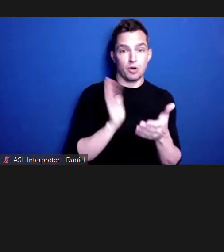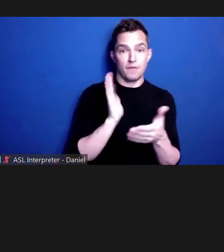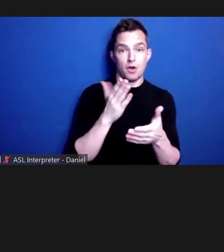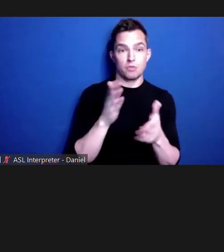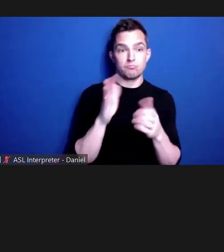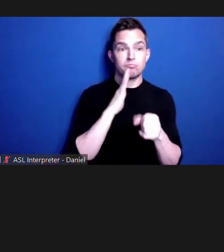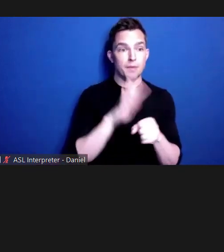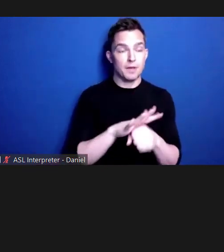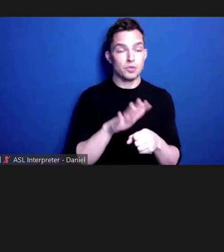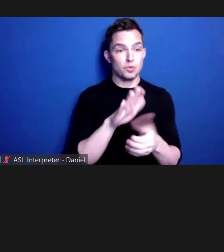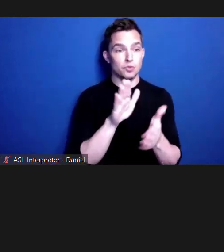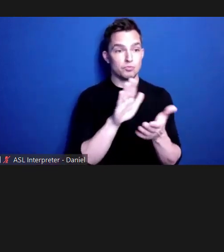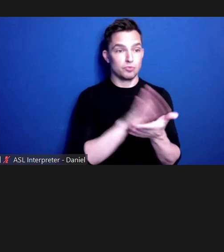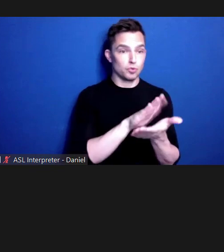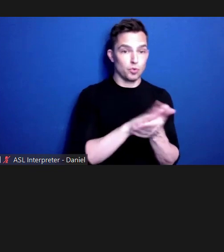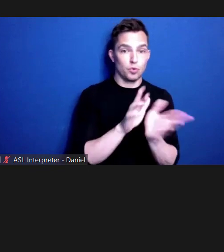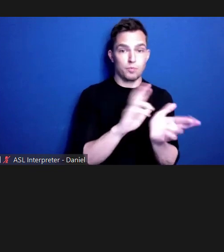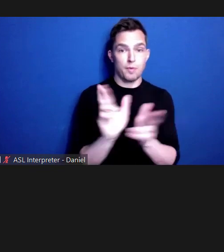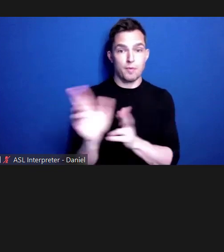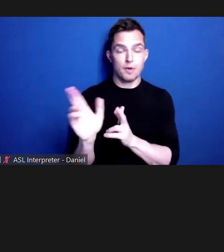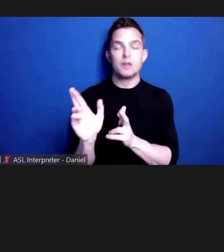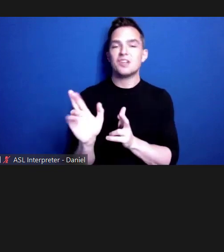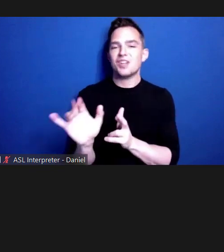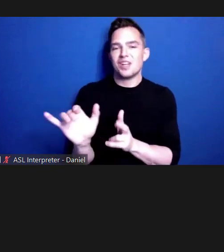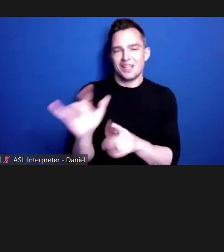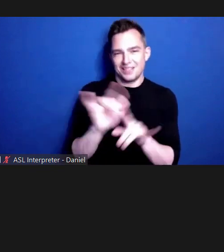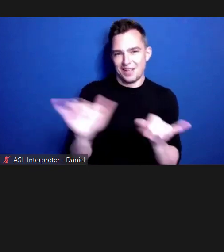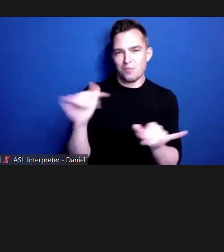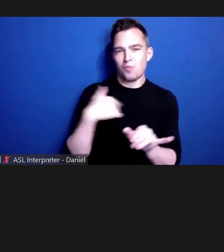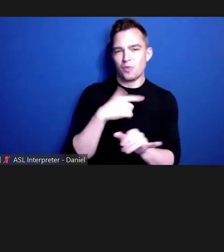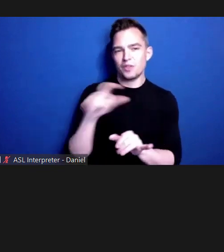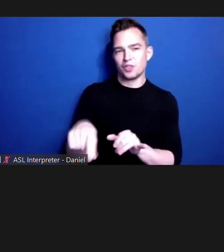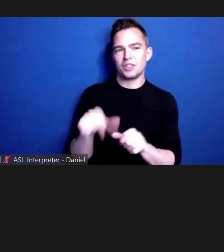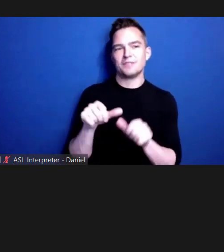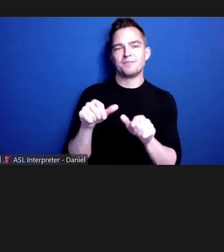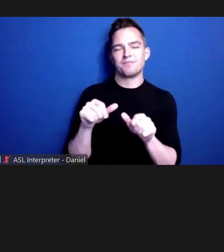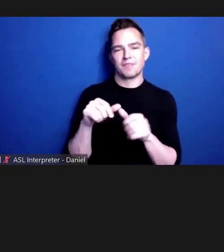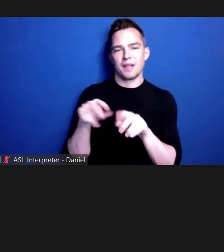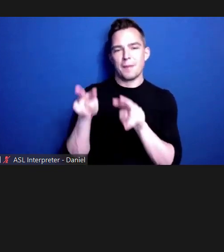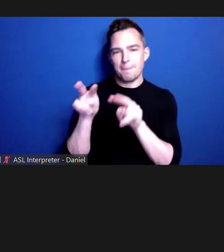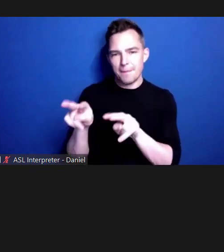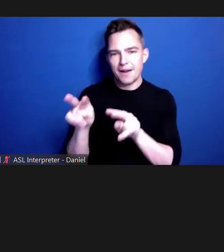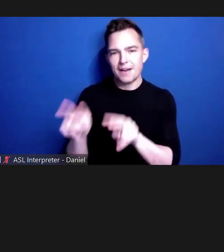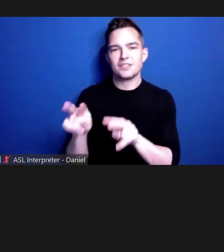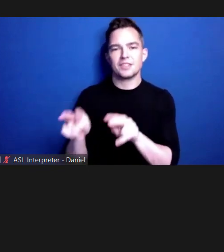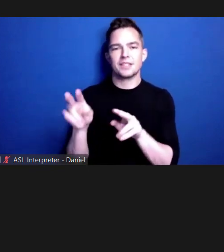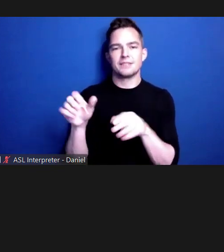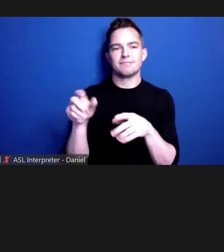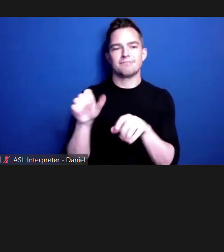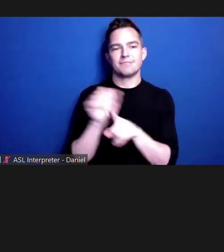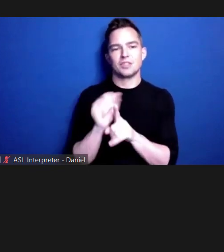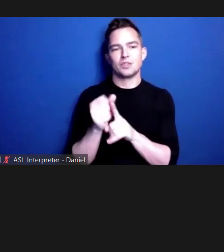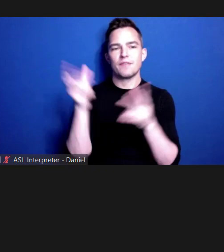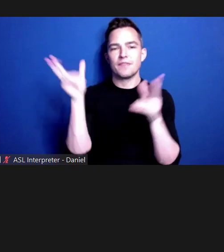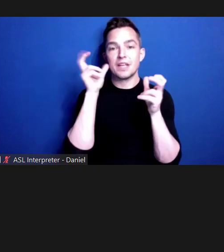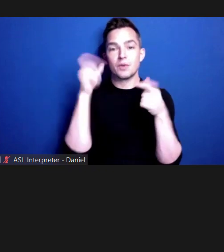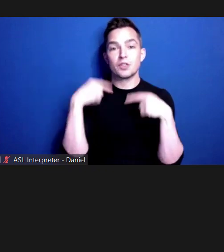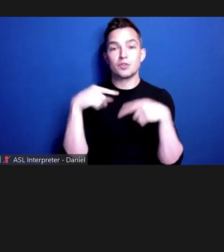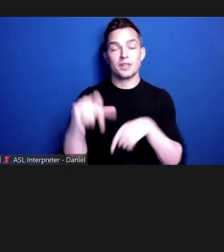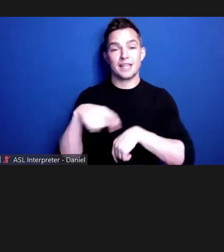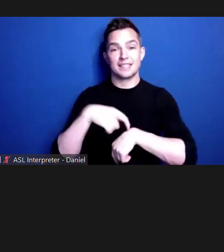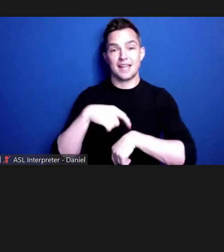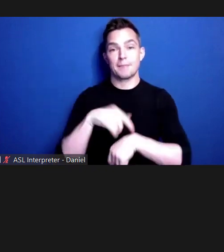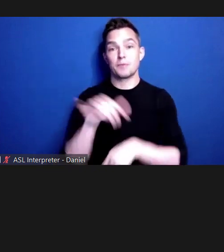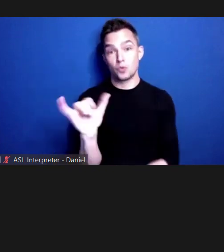readiness, we should be equally conscientious about monitoring the status of hearing throughout that same